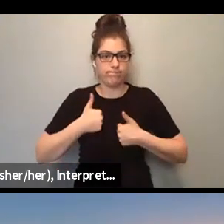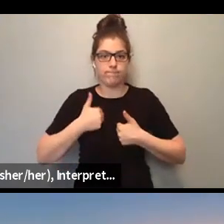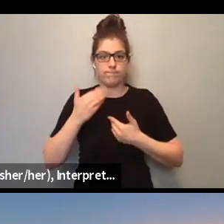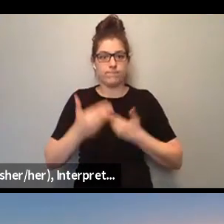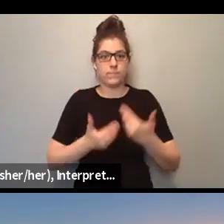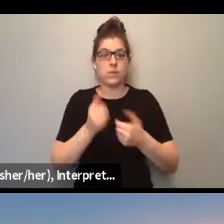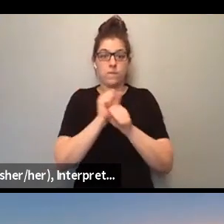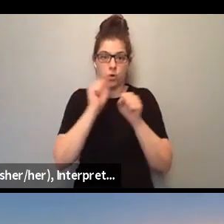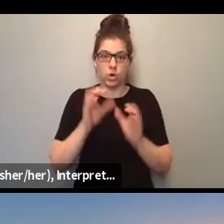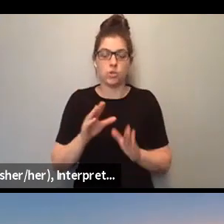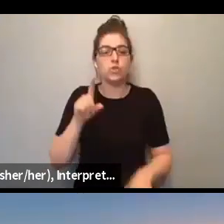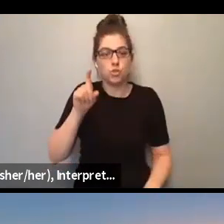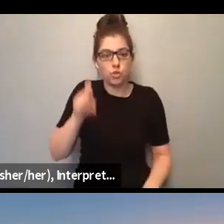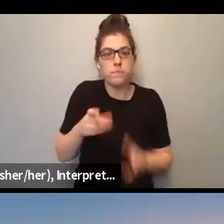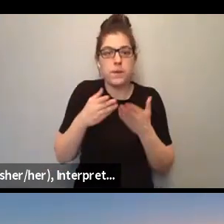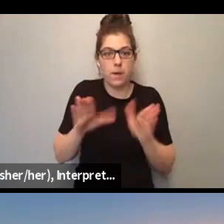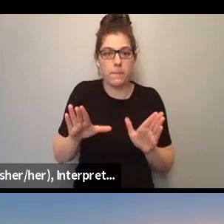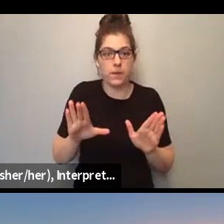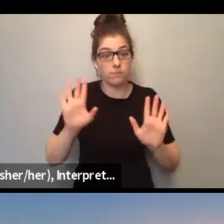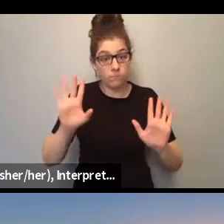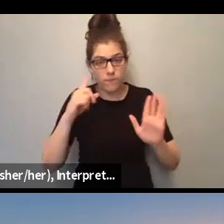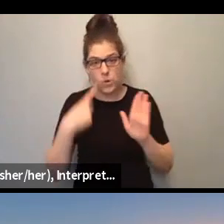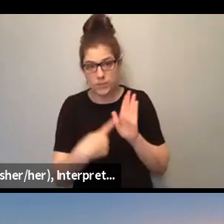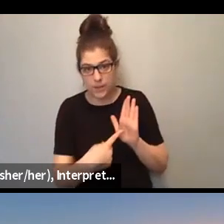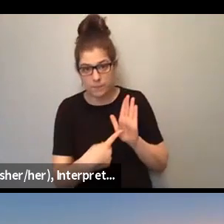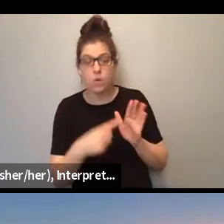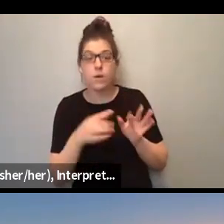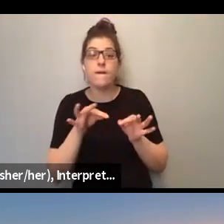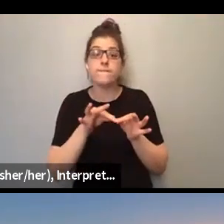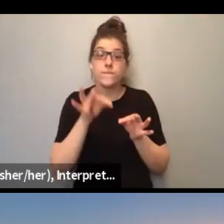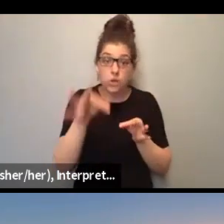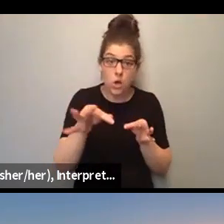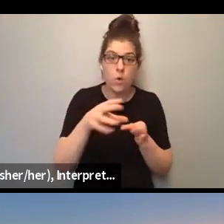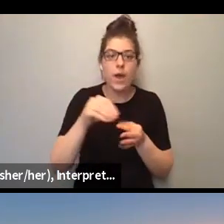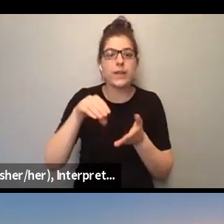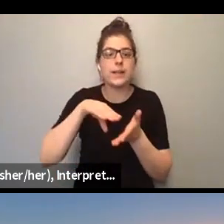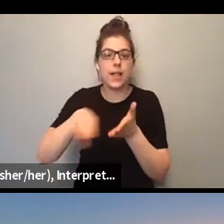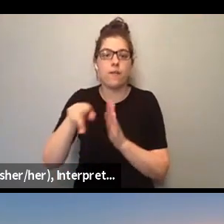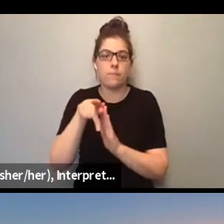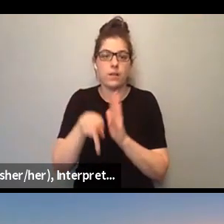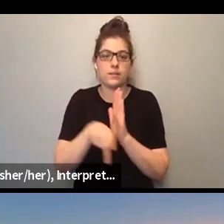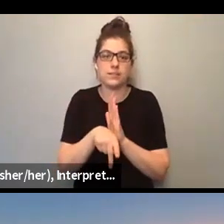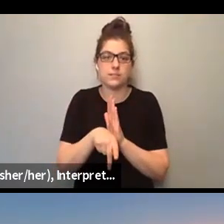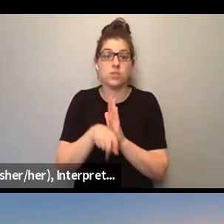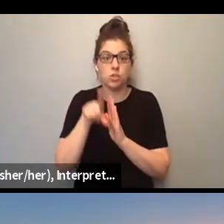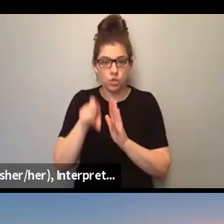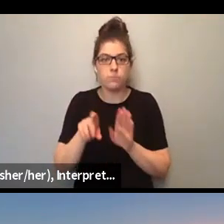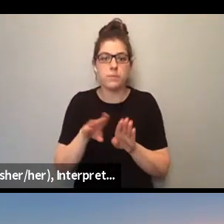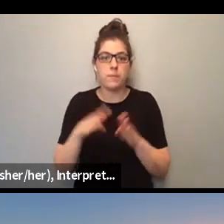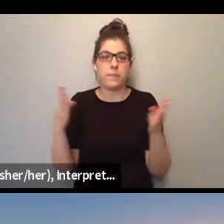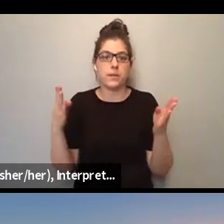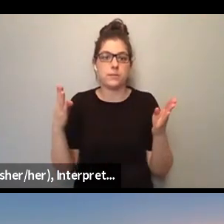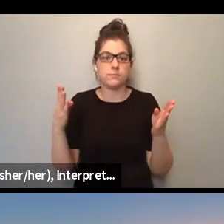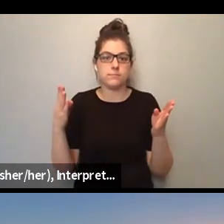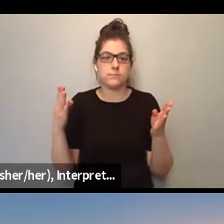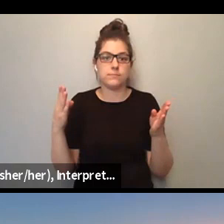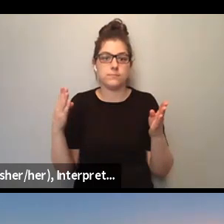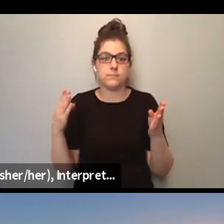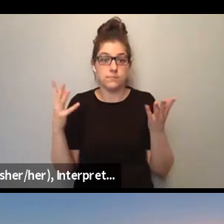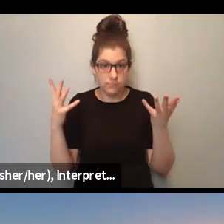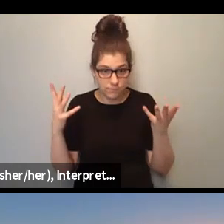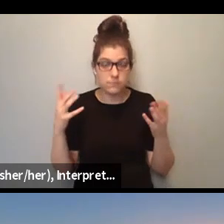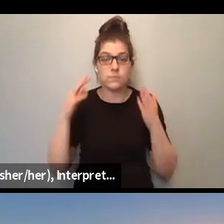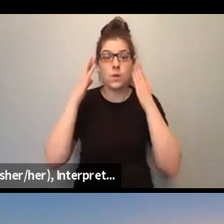be made public. For example, furlough and layoff policies. Within reason, presenters should